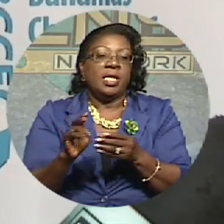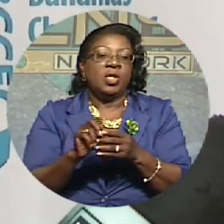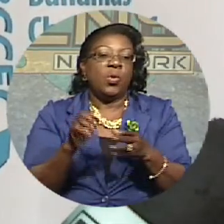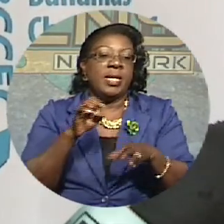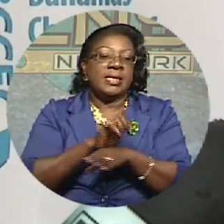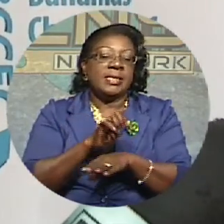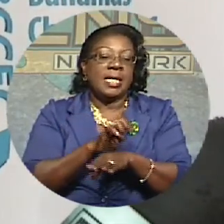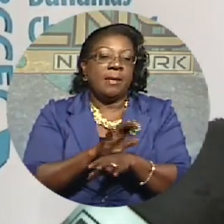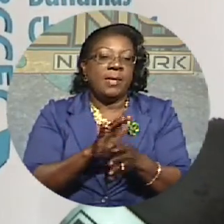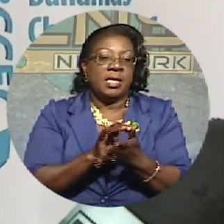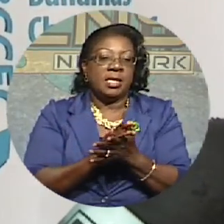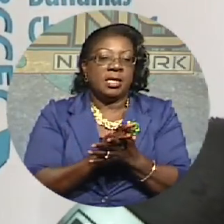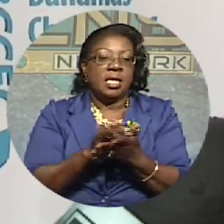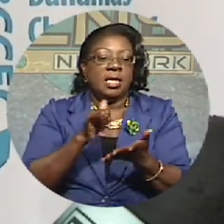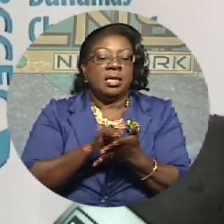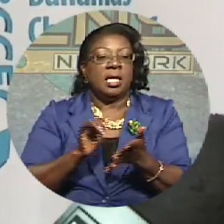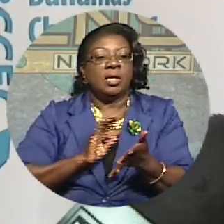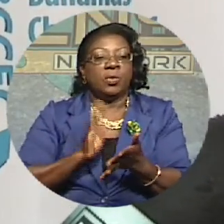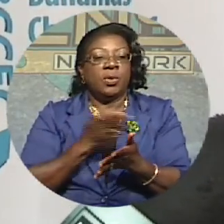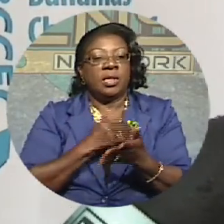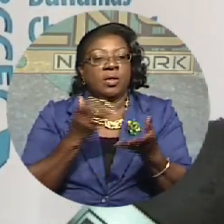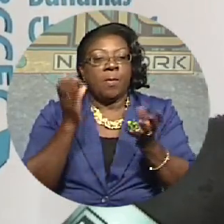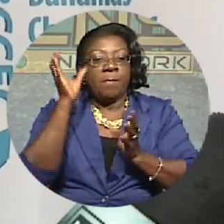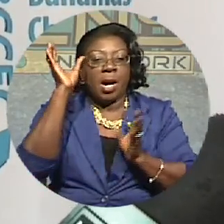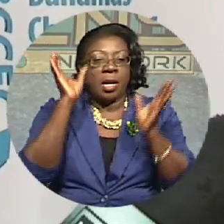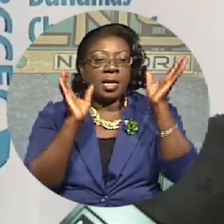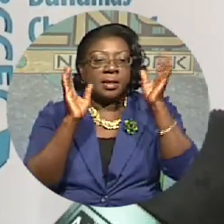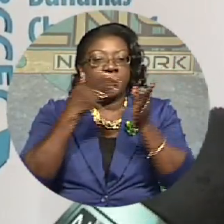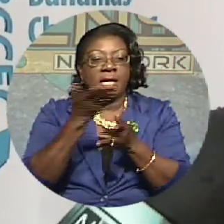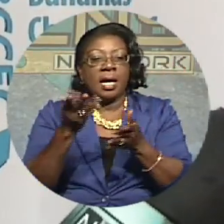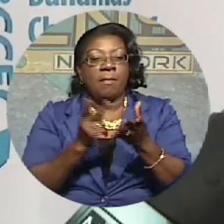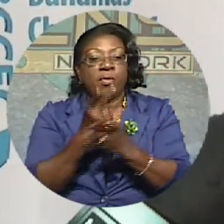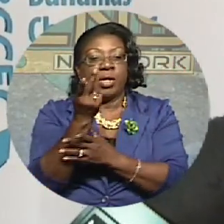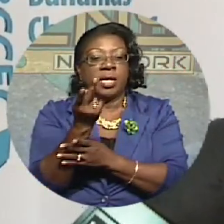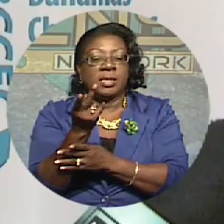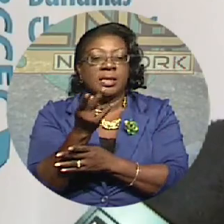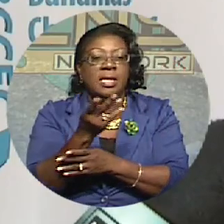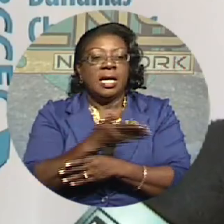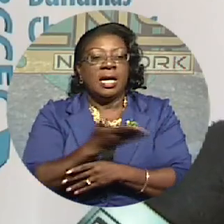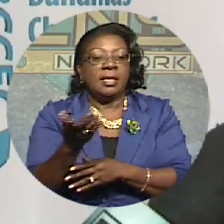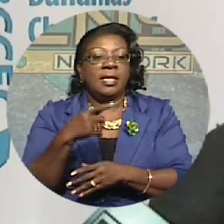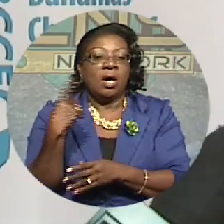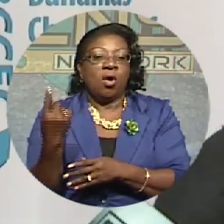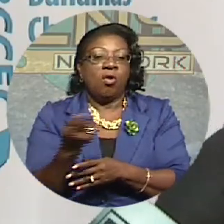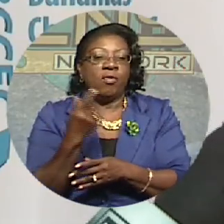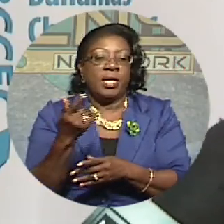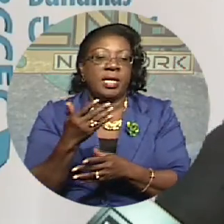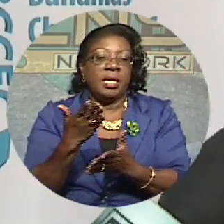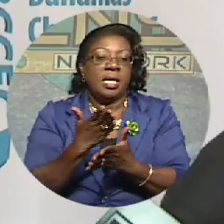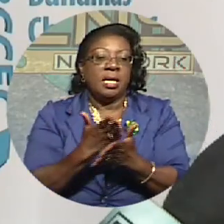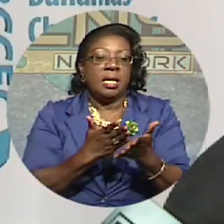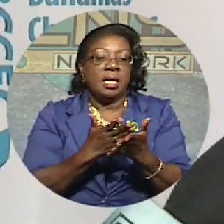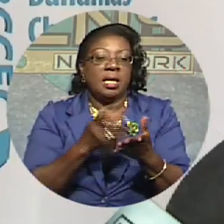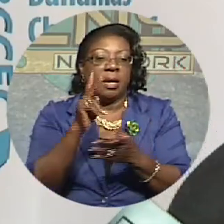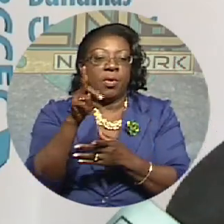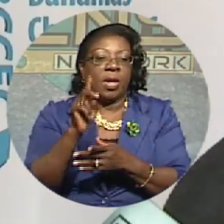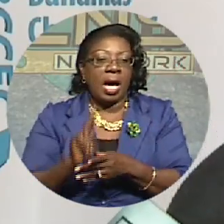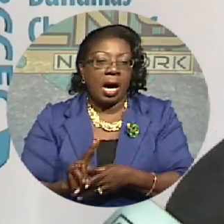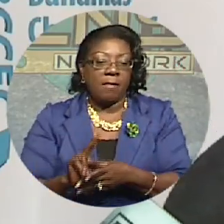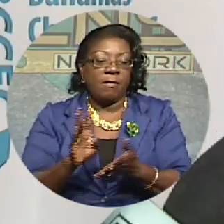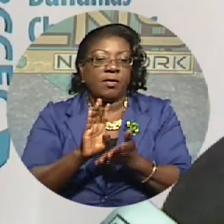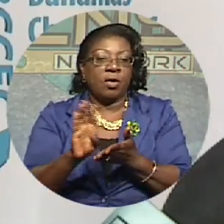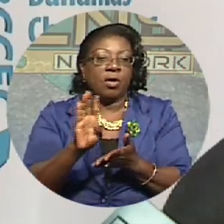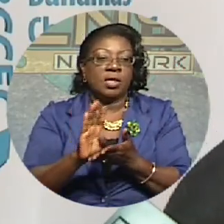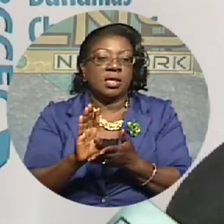already established to market their products, and they're already cutting probably about half of the